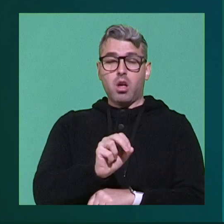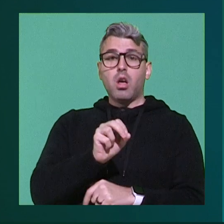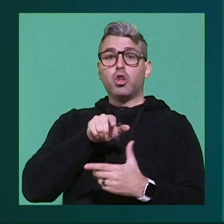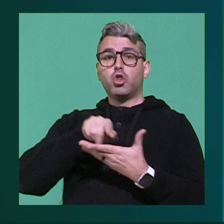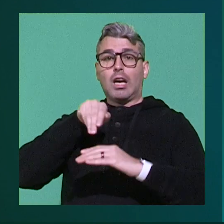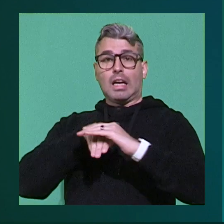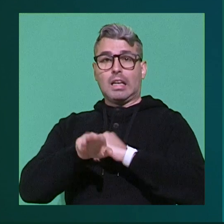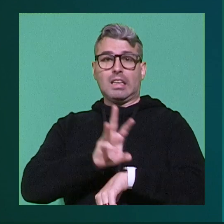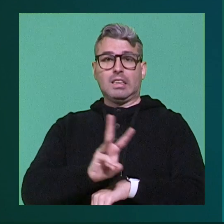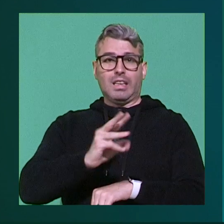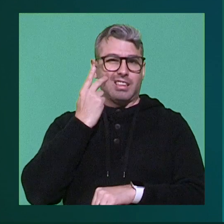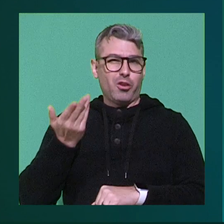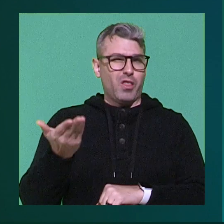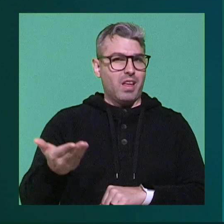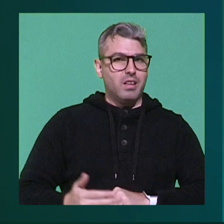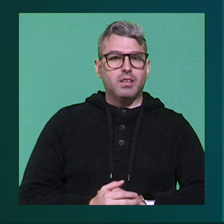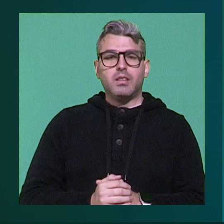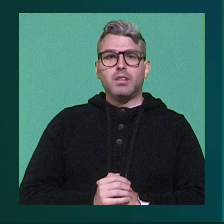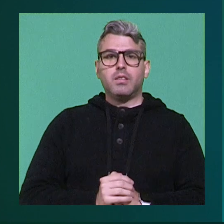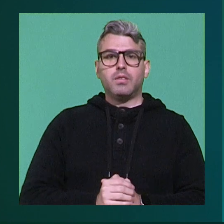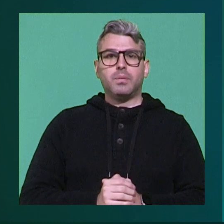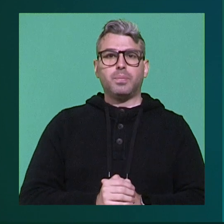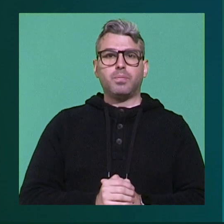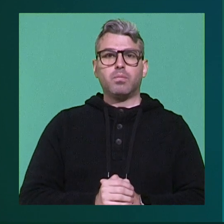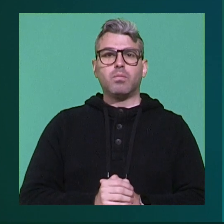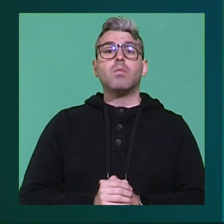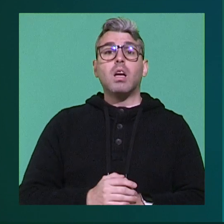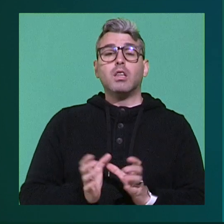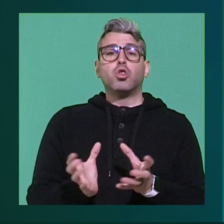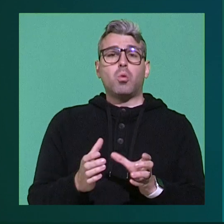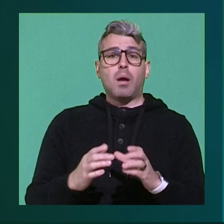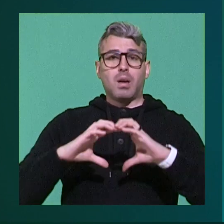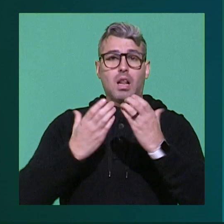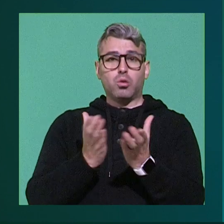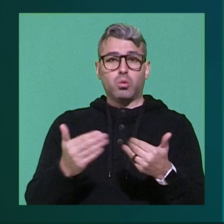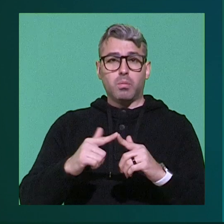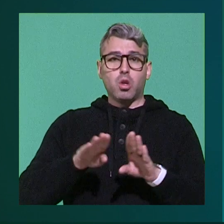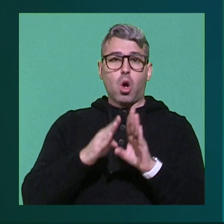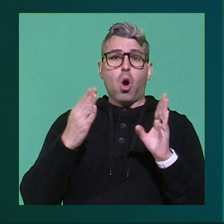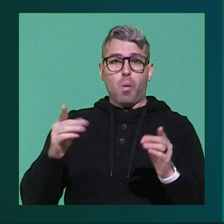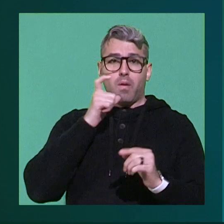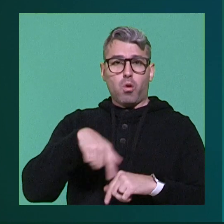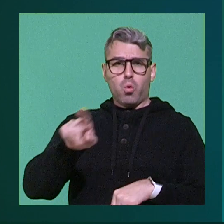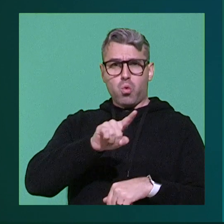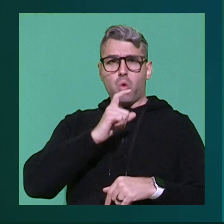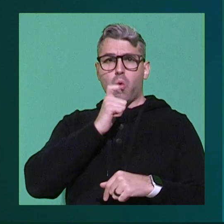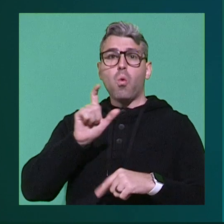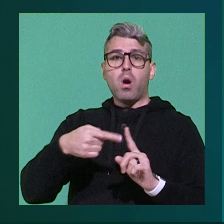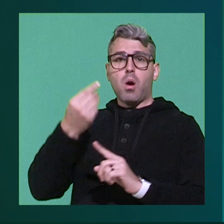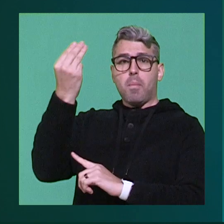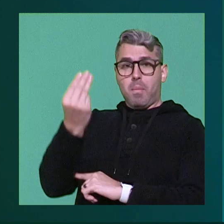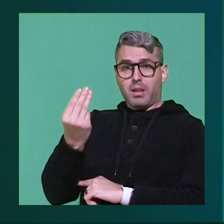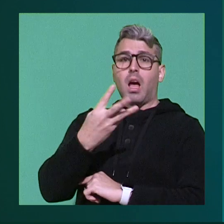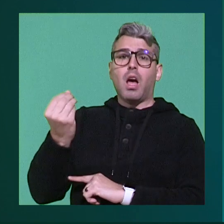6 p.m. See you there. The ceramics classroom is open for Mustang Mudders working in clay on Monday and